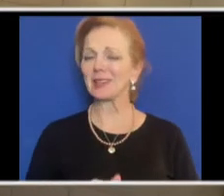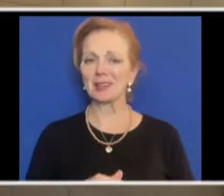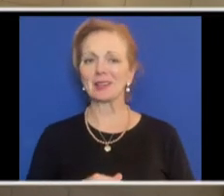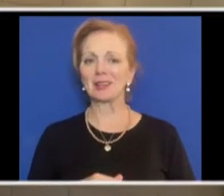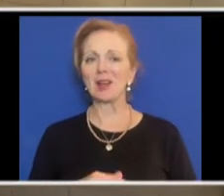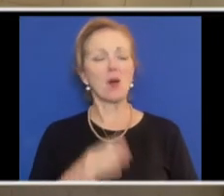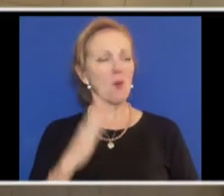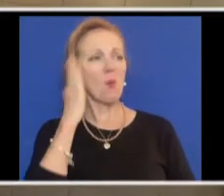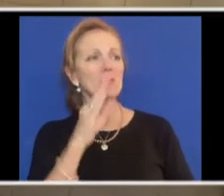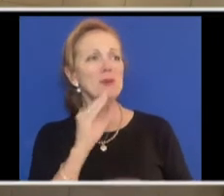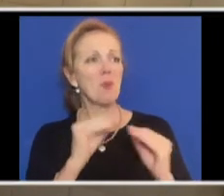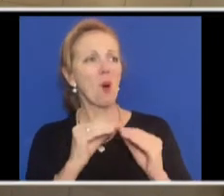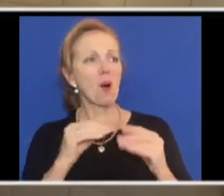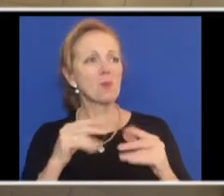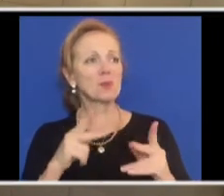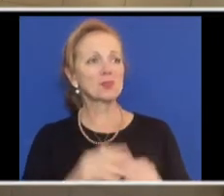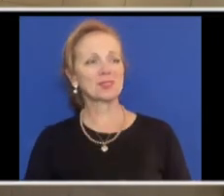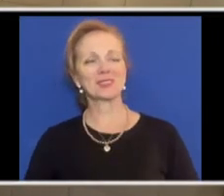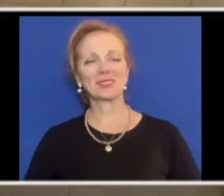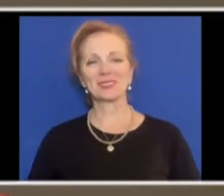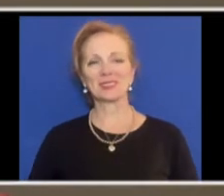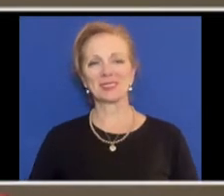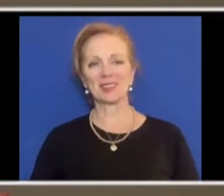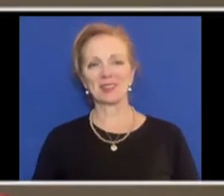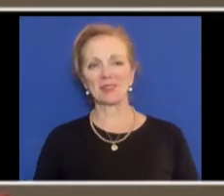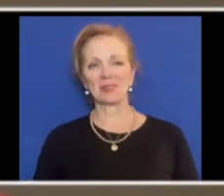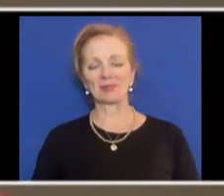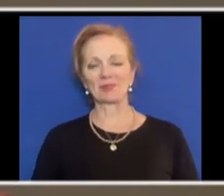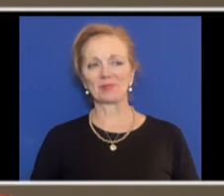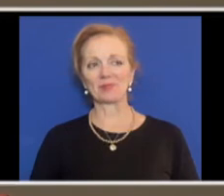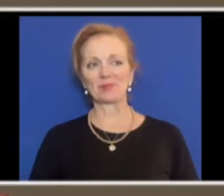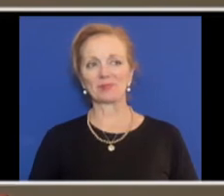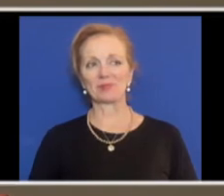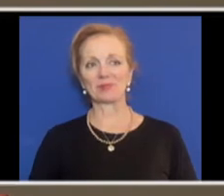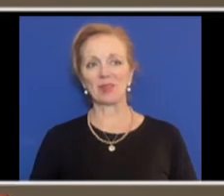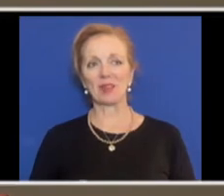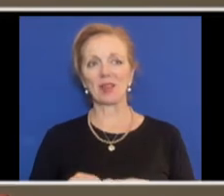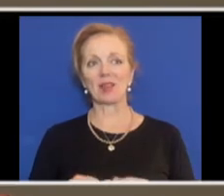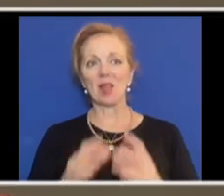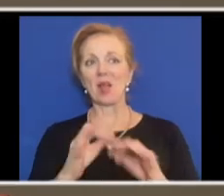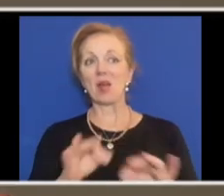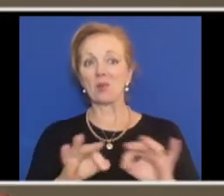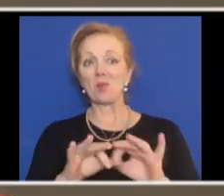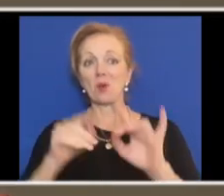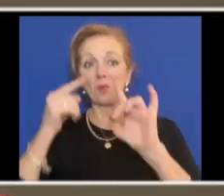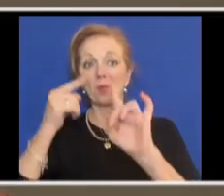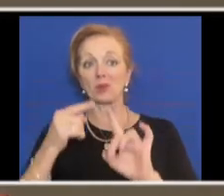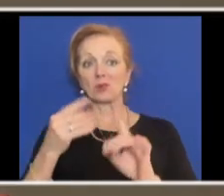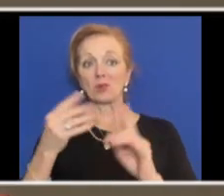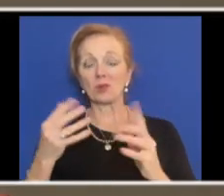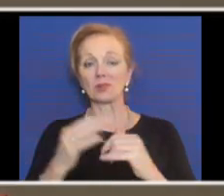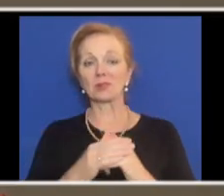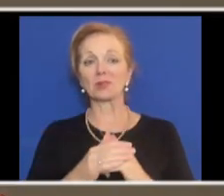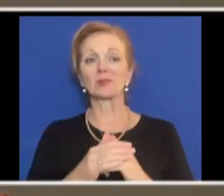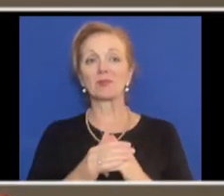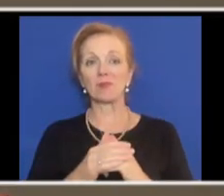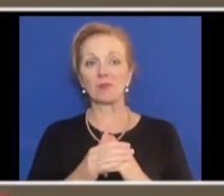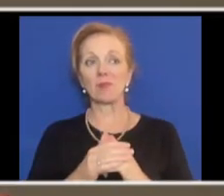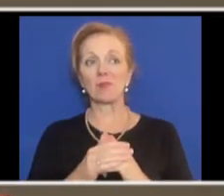opportunity so uh a couple important points that need to be brought up right now one